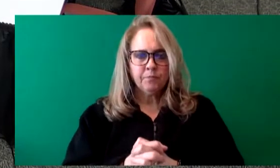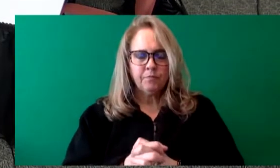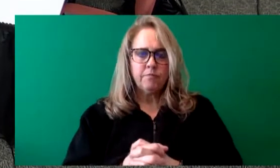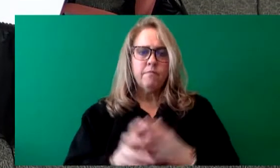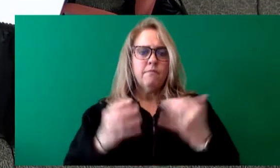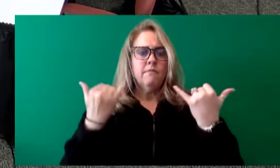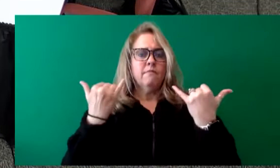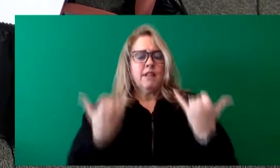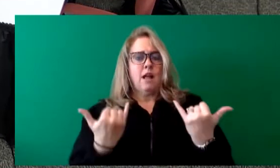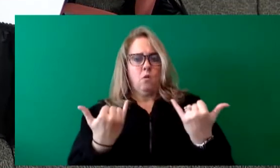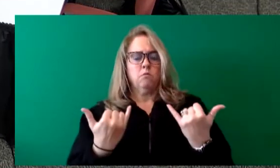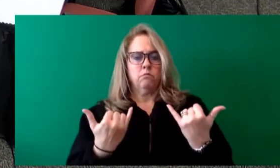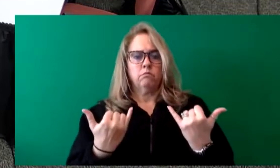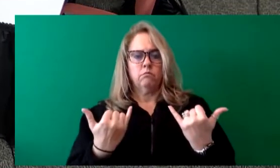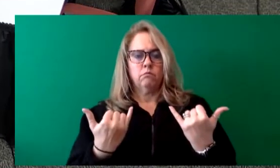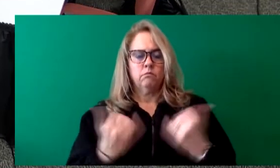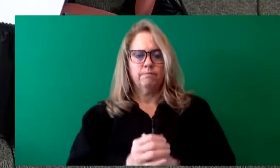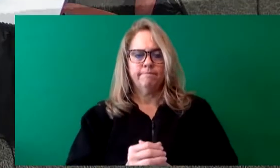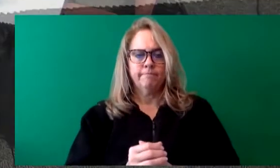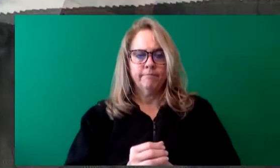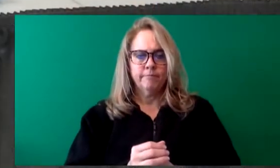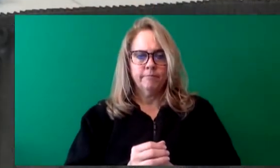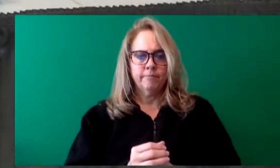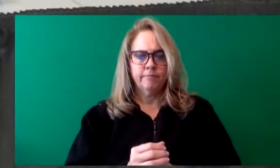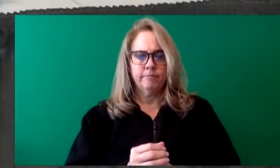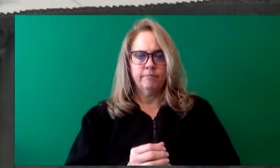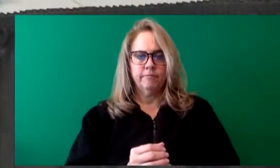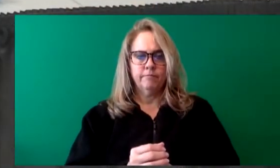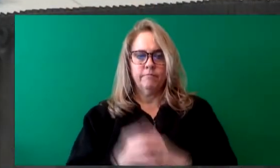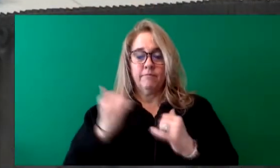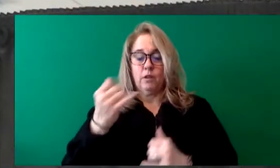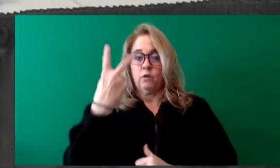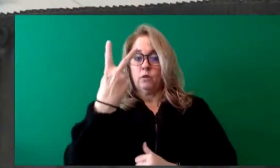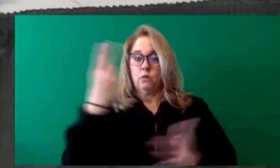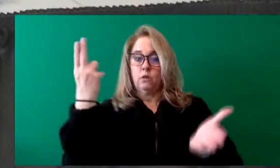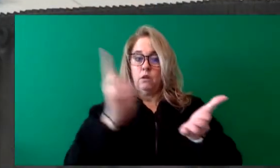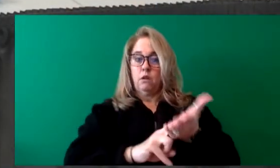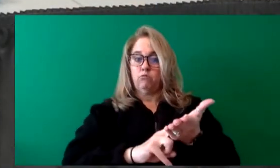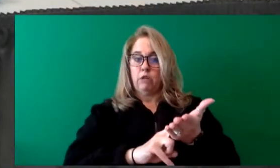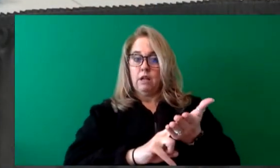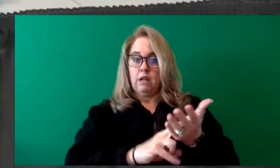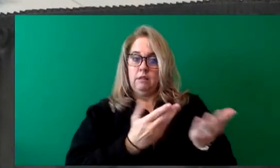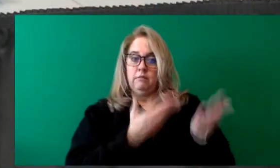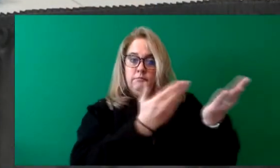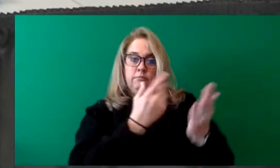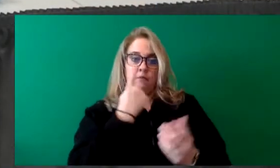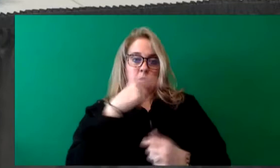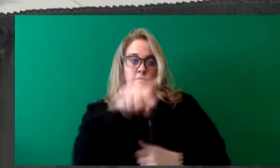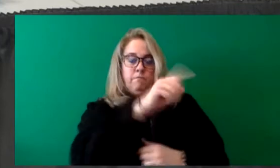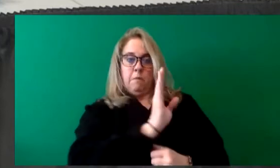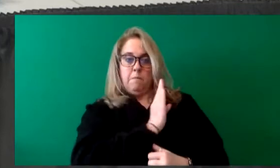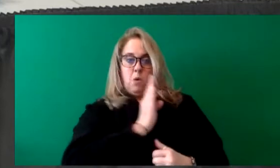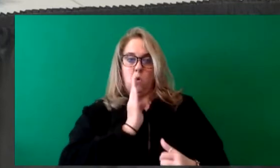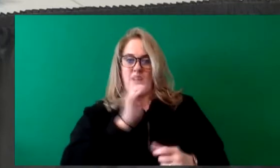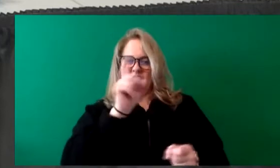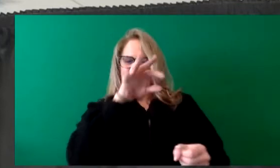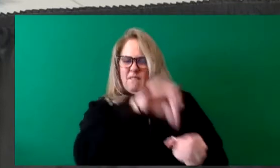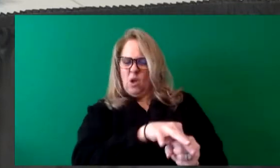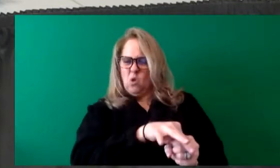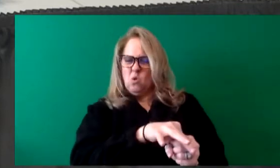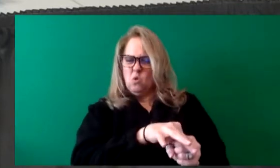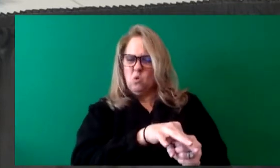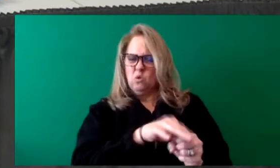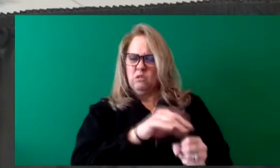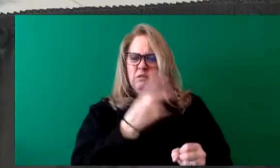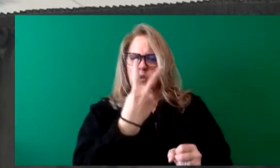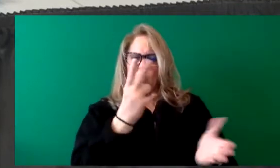So there are 2 contracts up for you guys. I believe you have to vote on them.